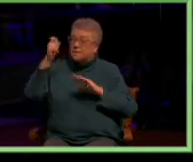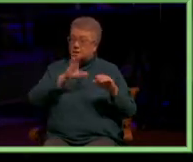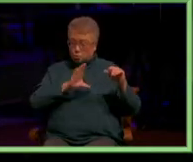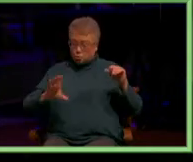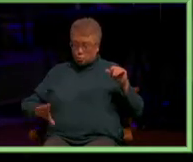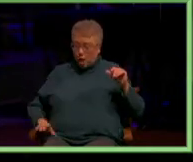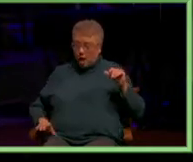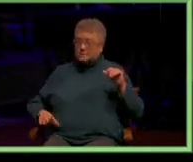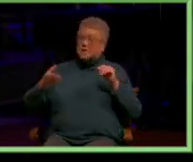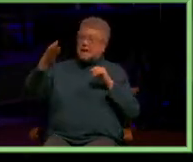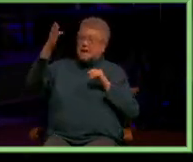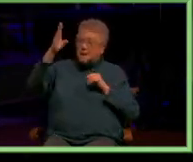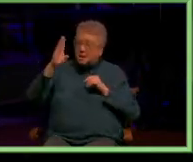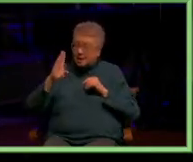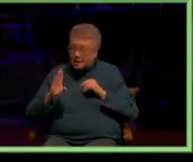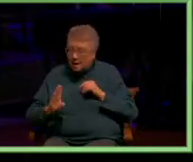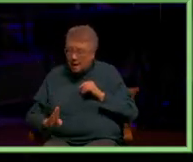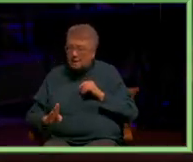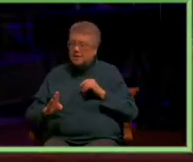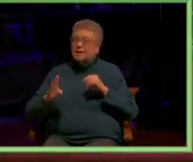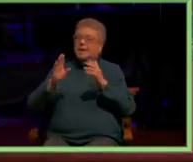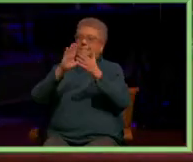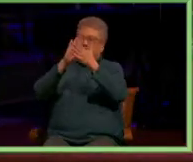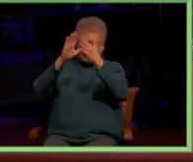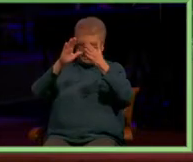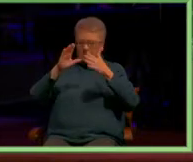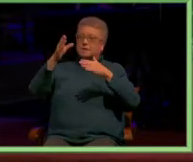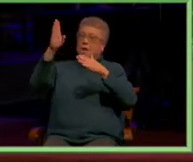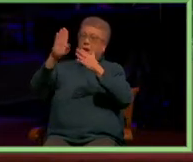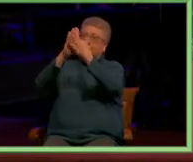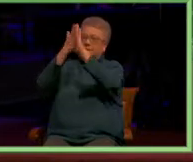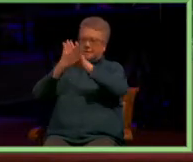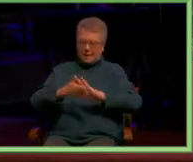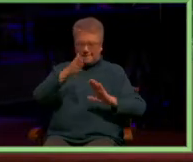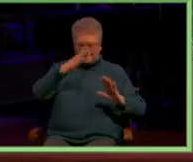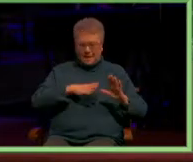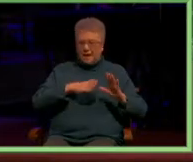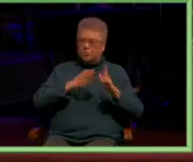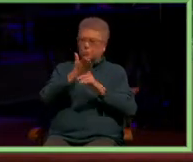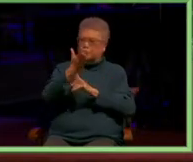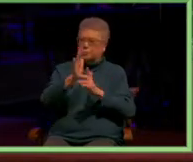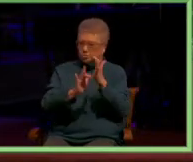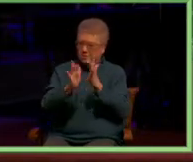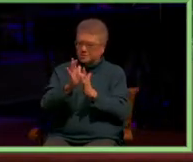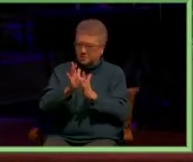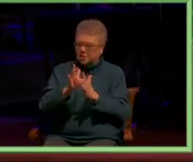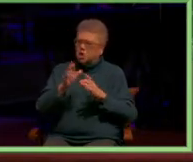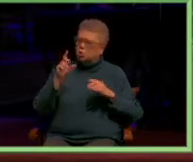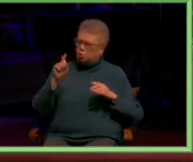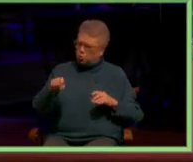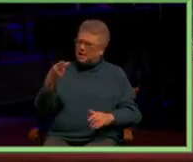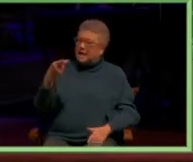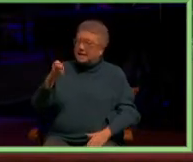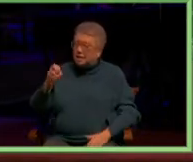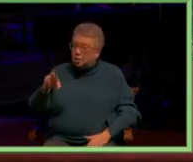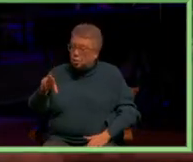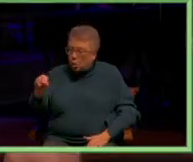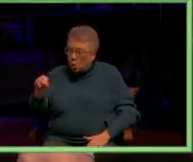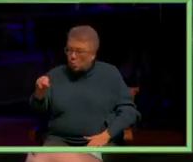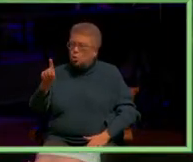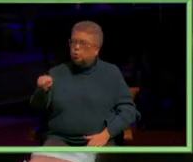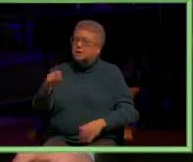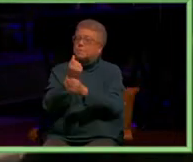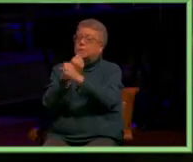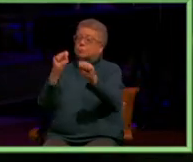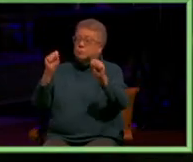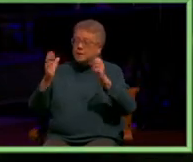is God in the flesh. Brothers and sisters, listen to me now. You need peace with God. You need a hero. You need a rescuer. And the only rescuer